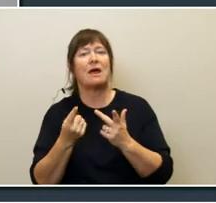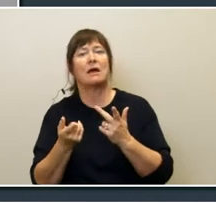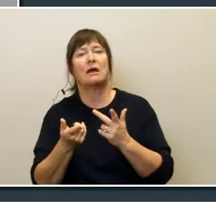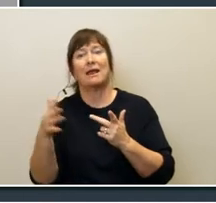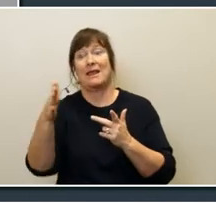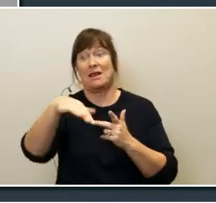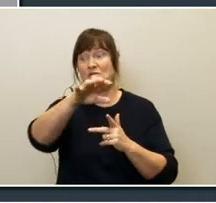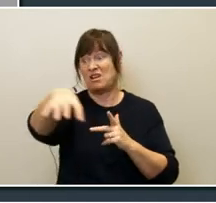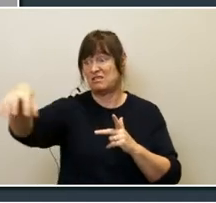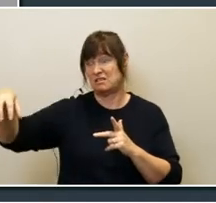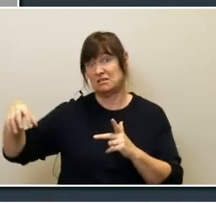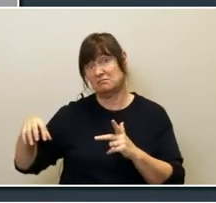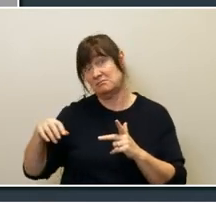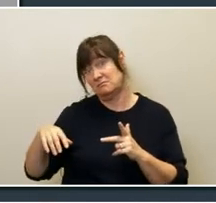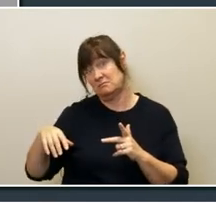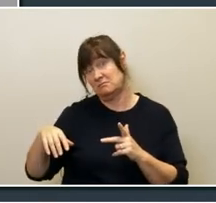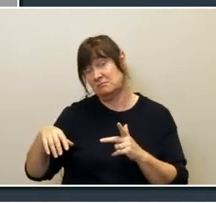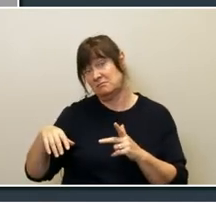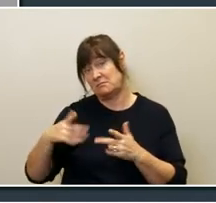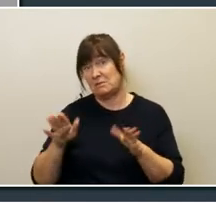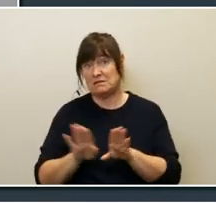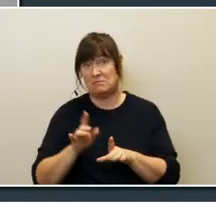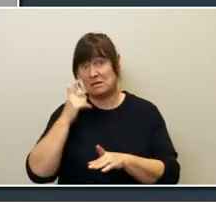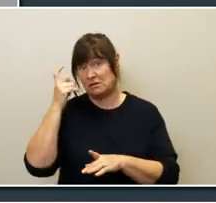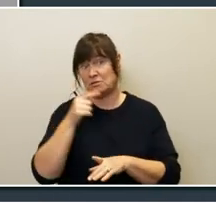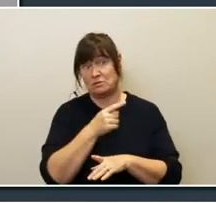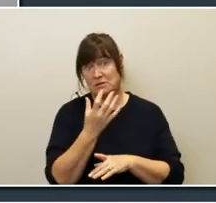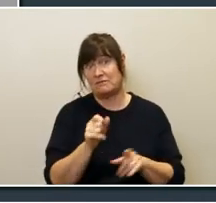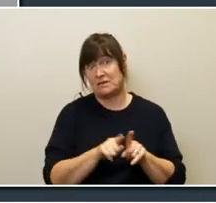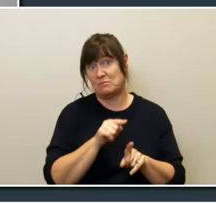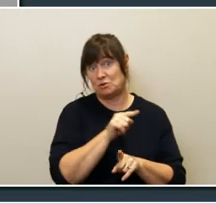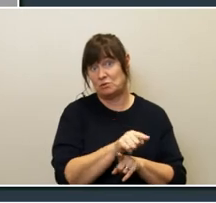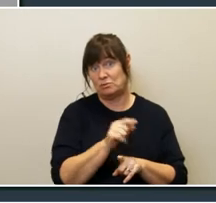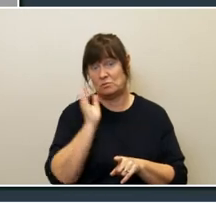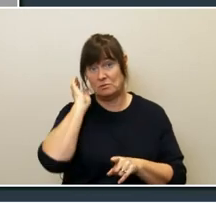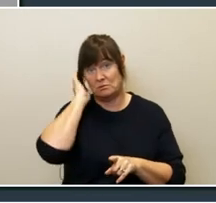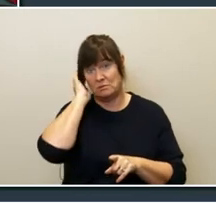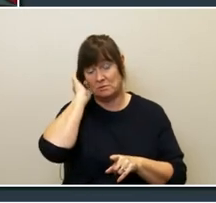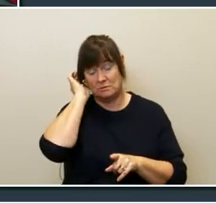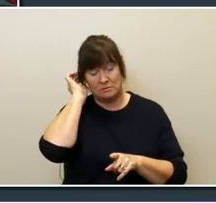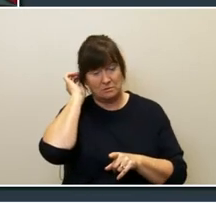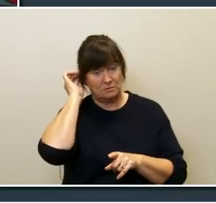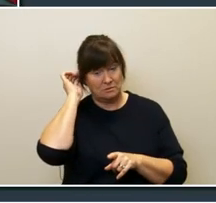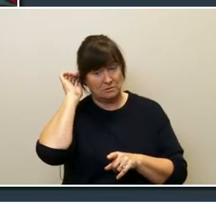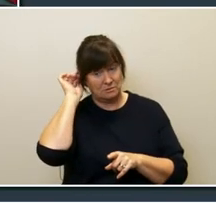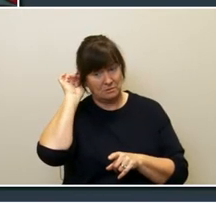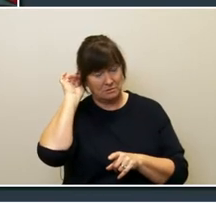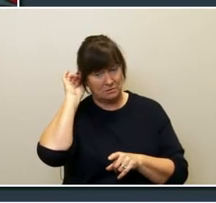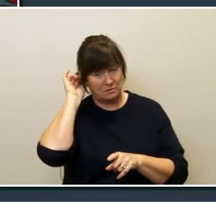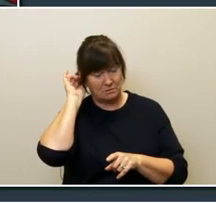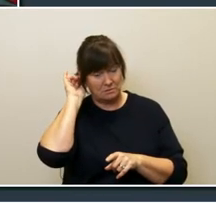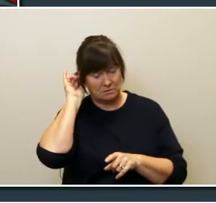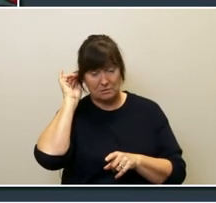the concerns might be in other areas. Yeah, well, we know that there are other problems in Napier, especially